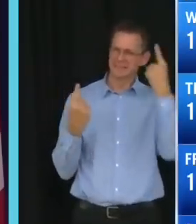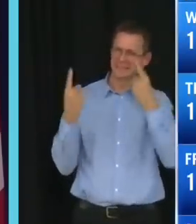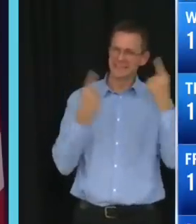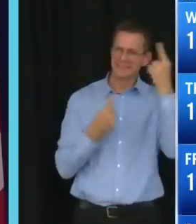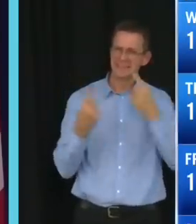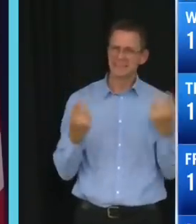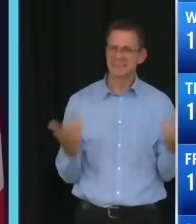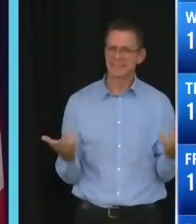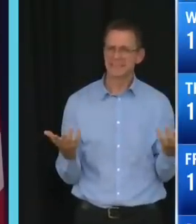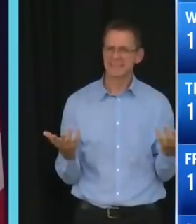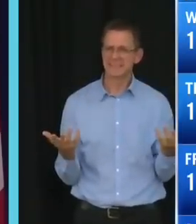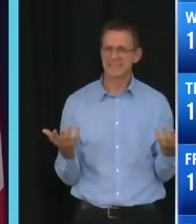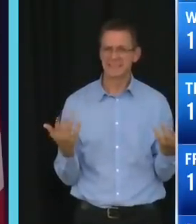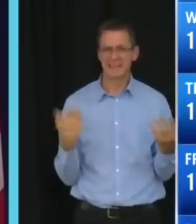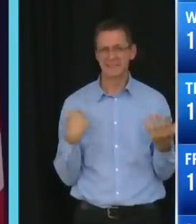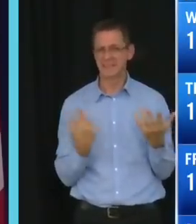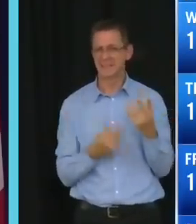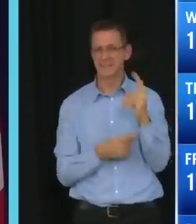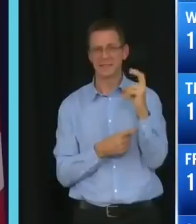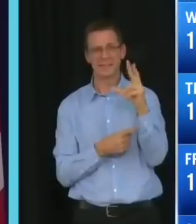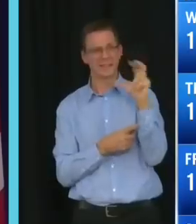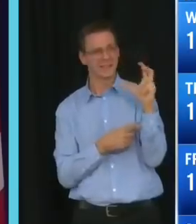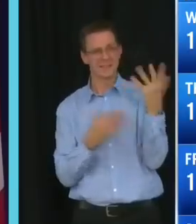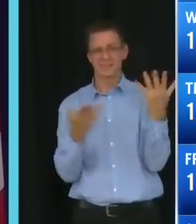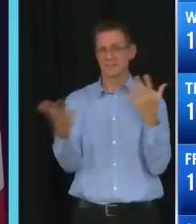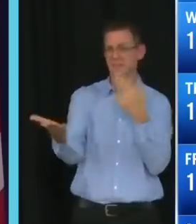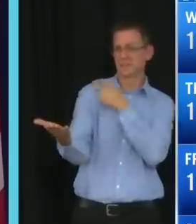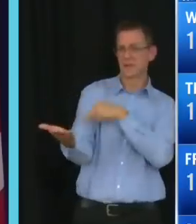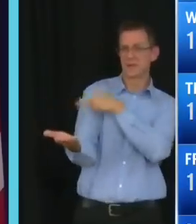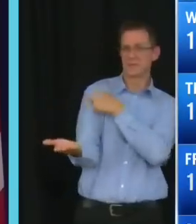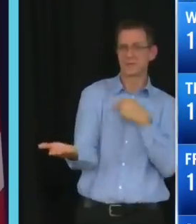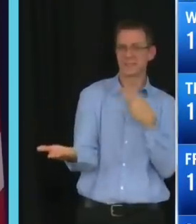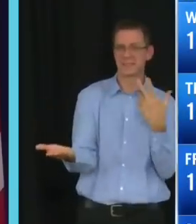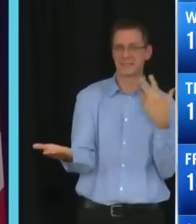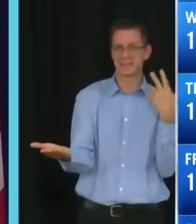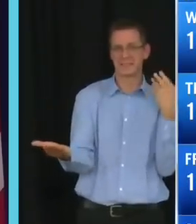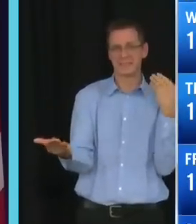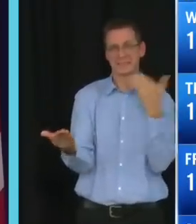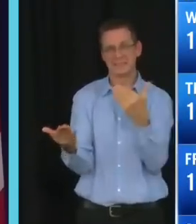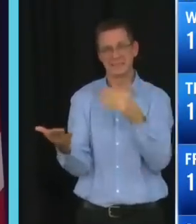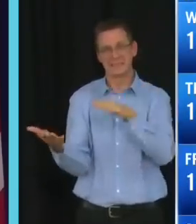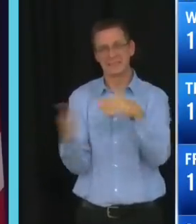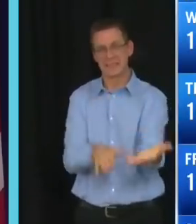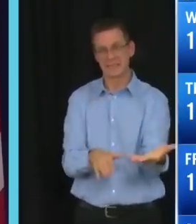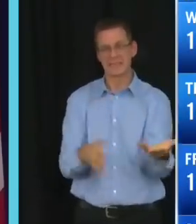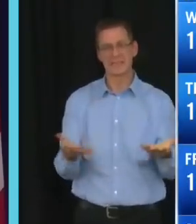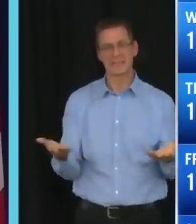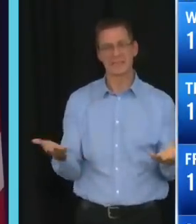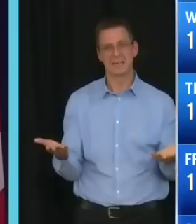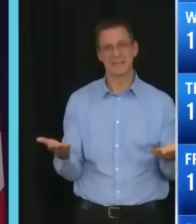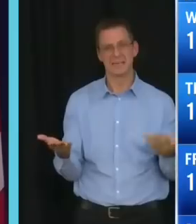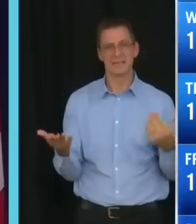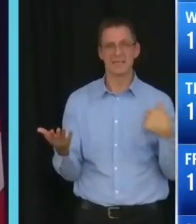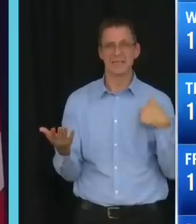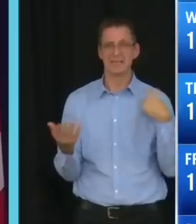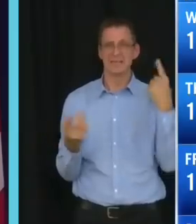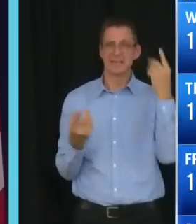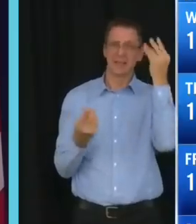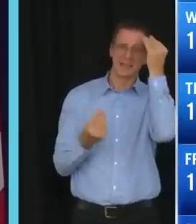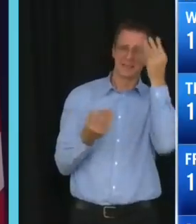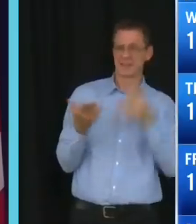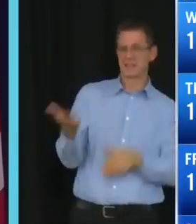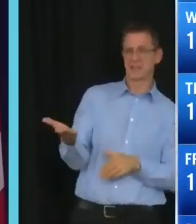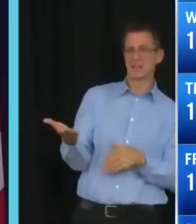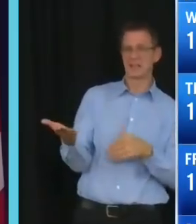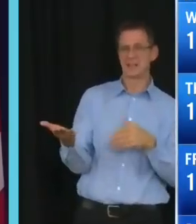right now, many of them fighting for their lives. Please find some way of showing gratitude to our amazing frontline healthcare workers who are